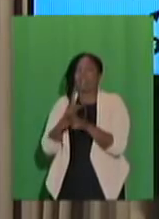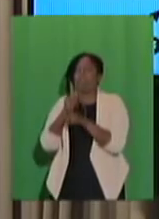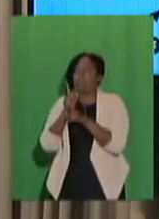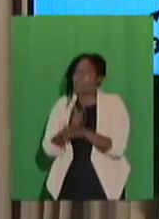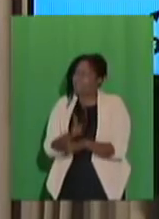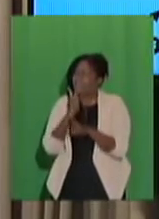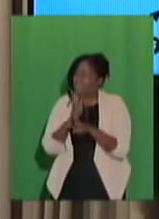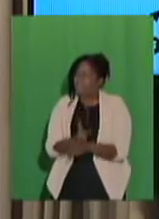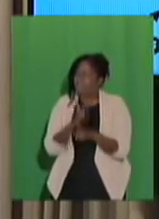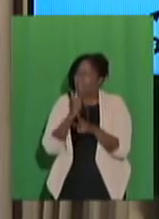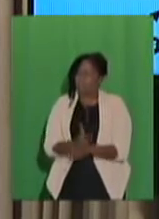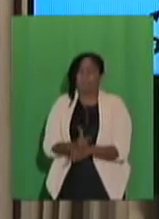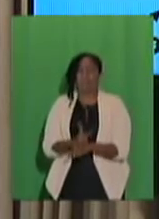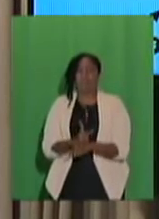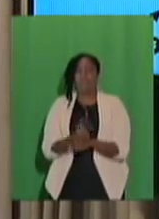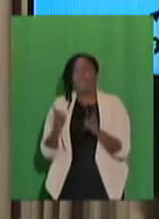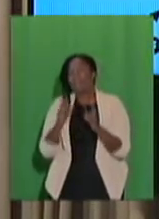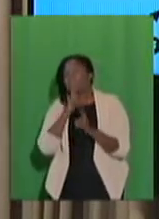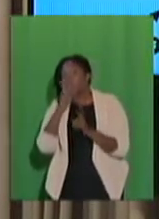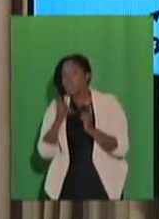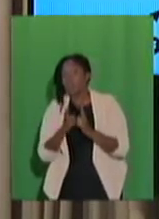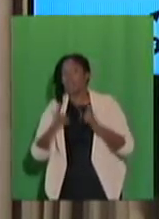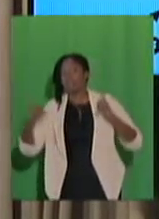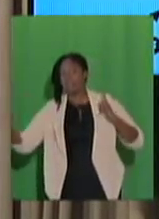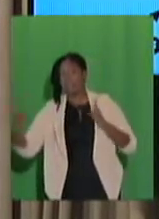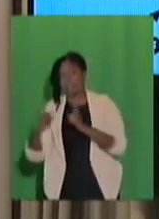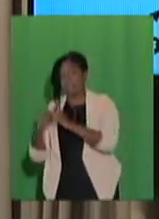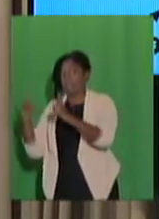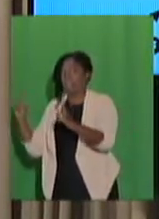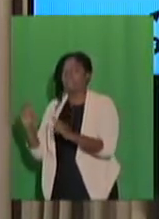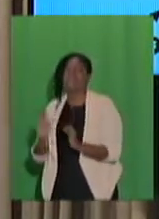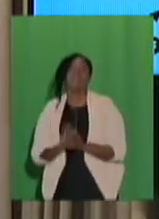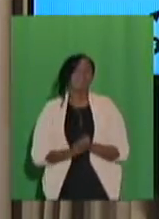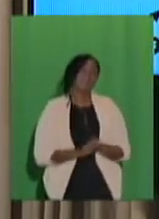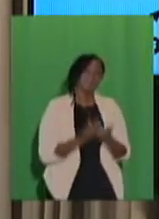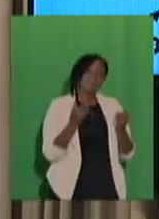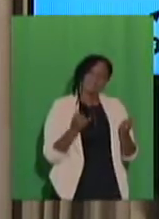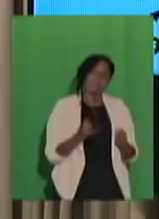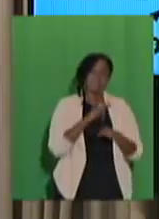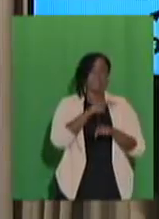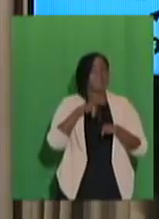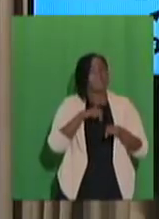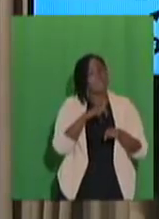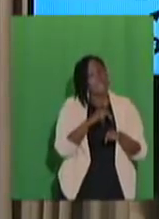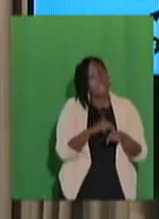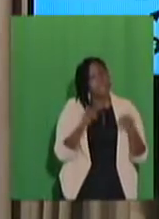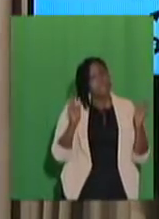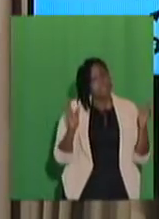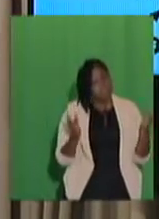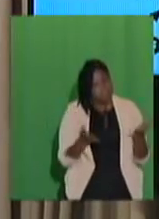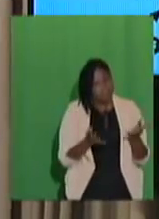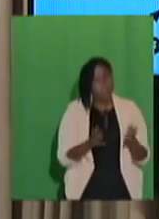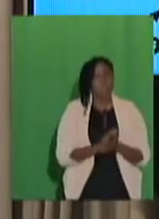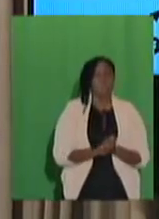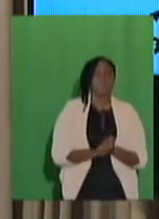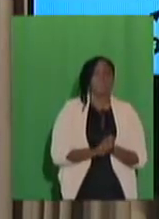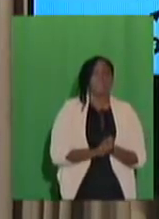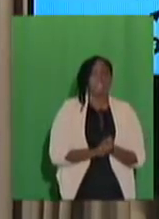Let me put this in a national context. The watchwords of this country are